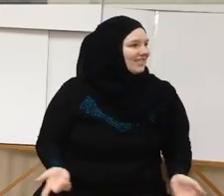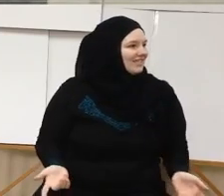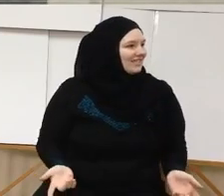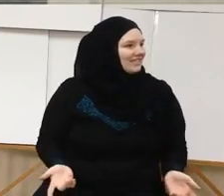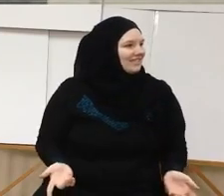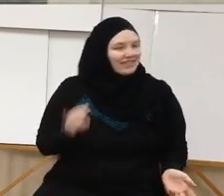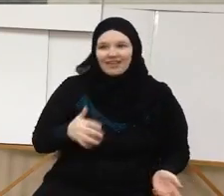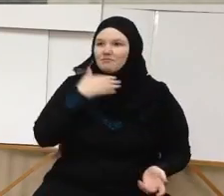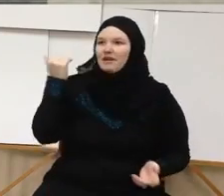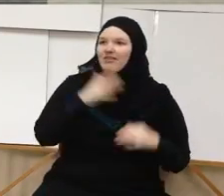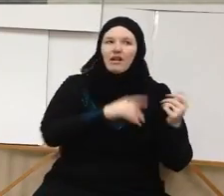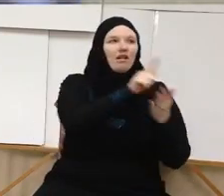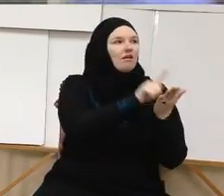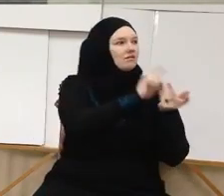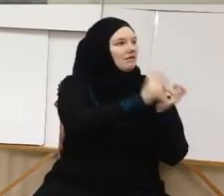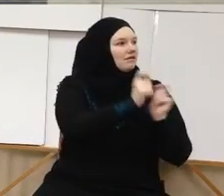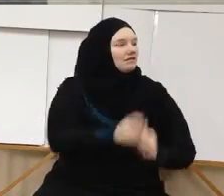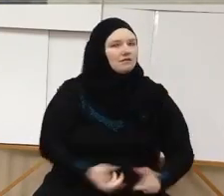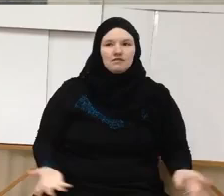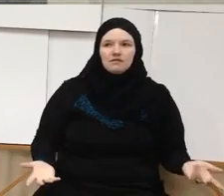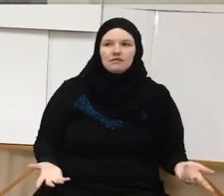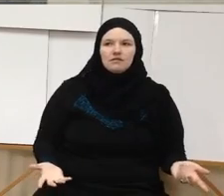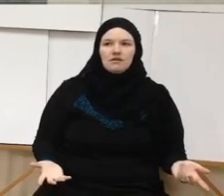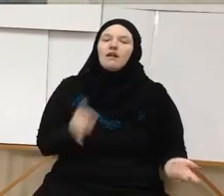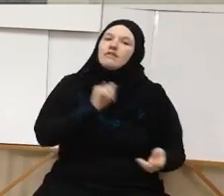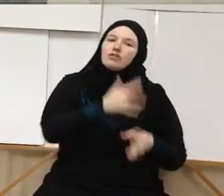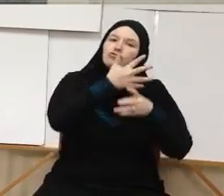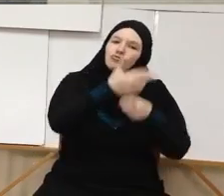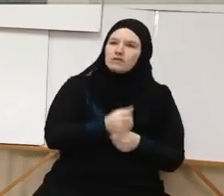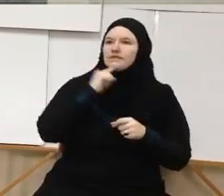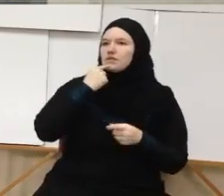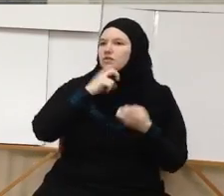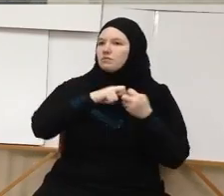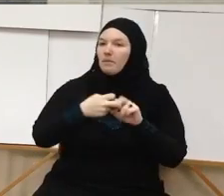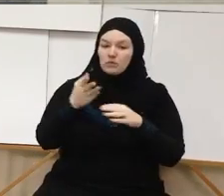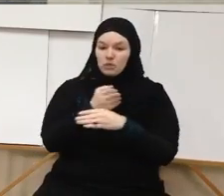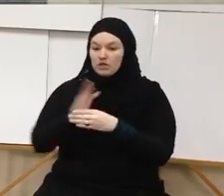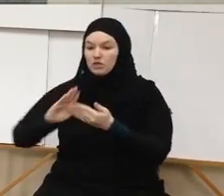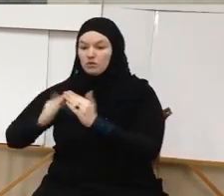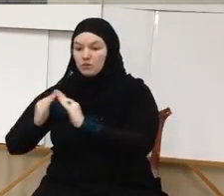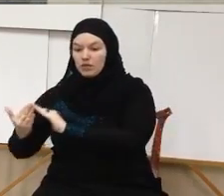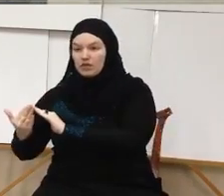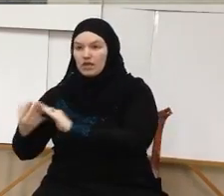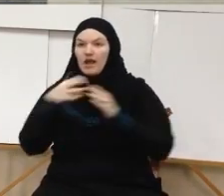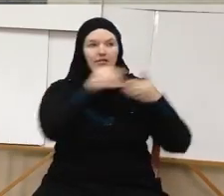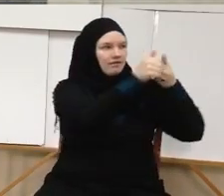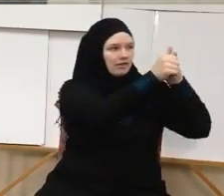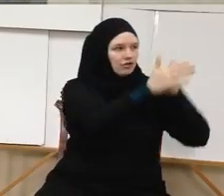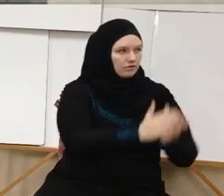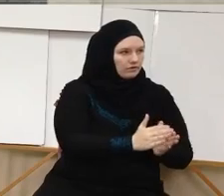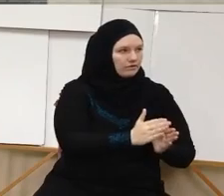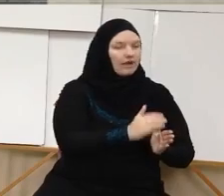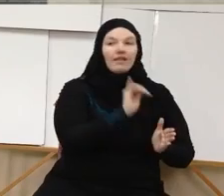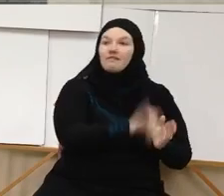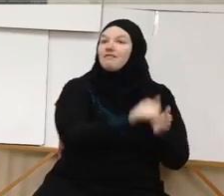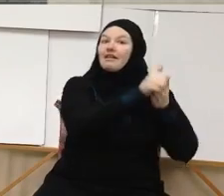they are. This is the crux of the serious problem between the community and the leaders. That